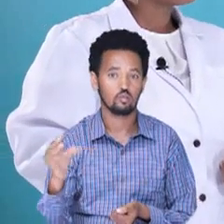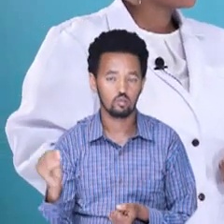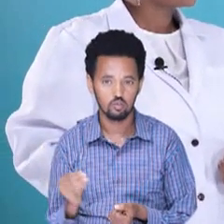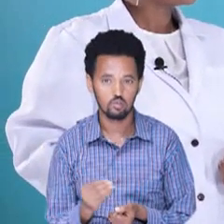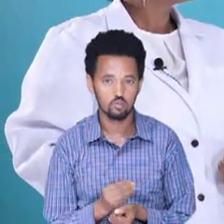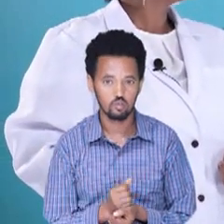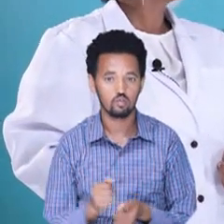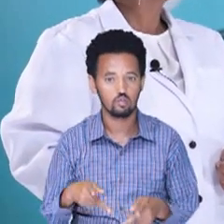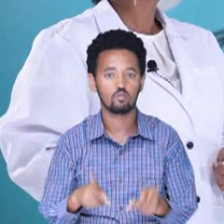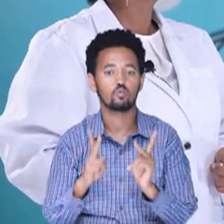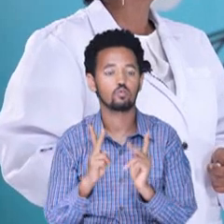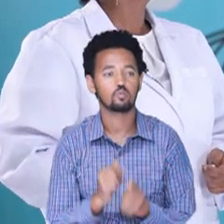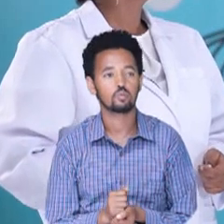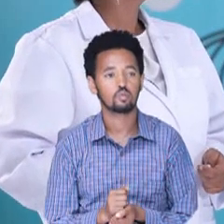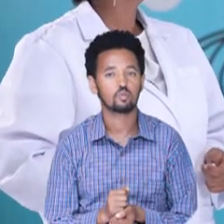drying farming.